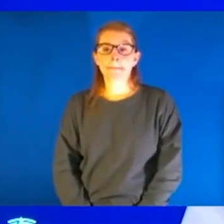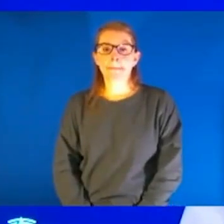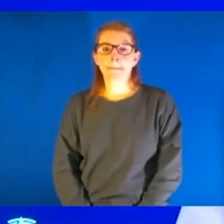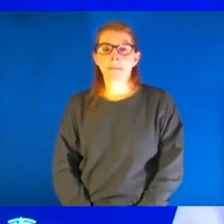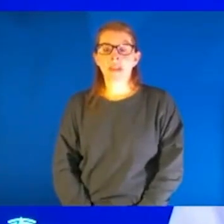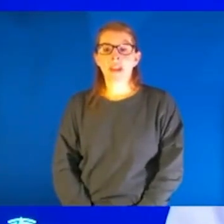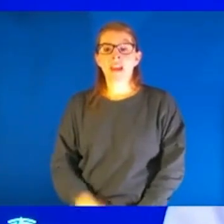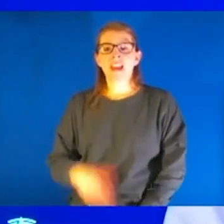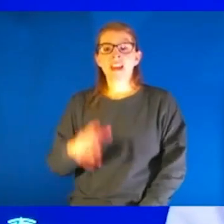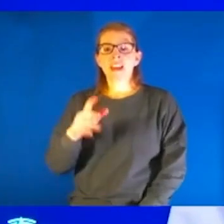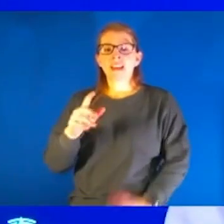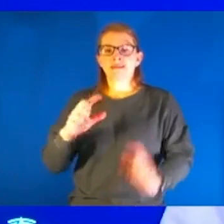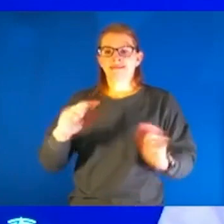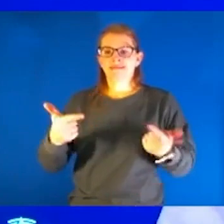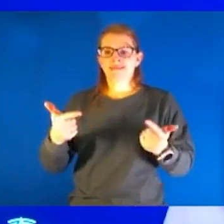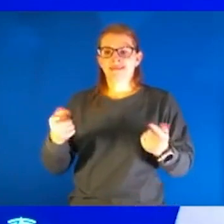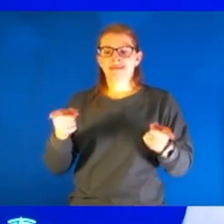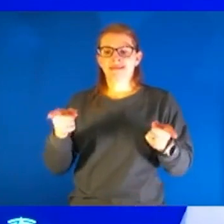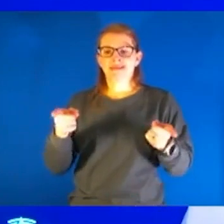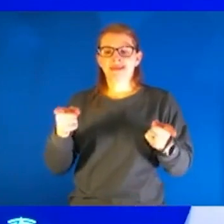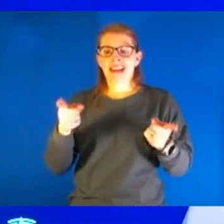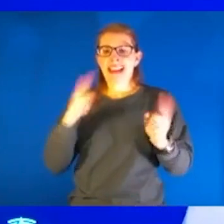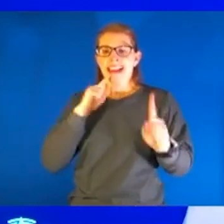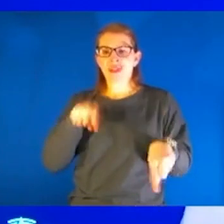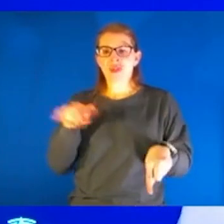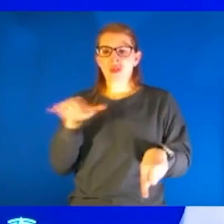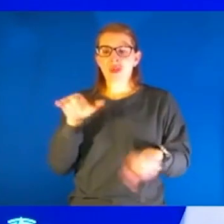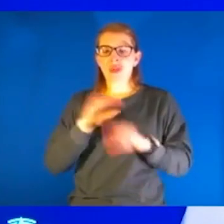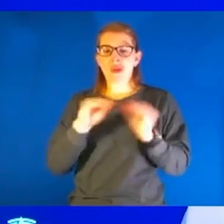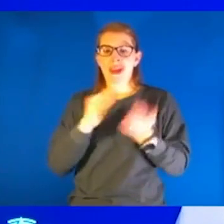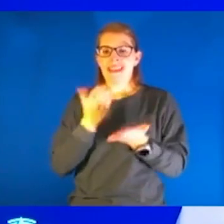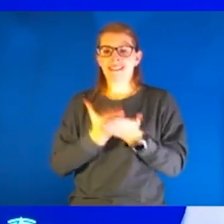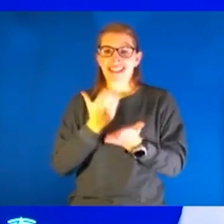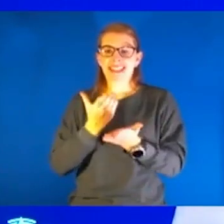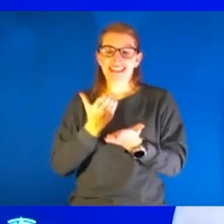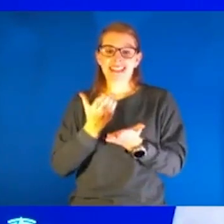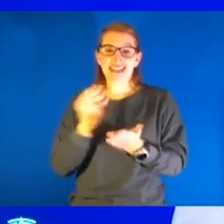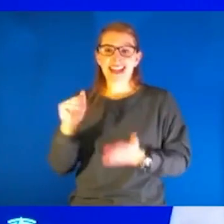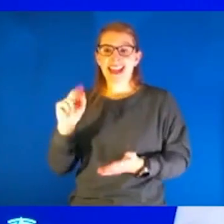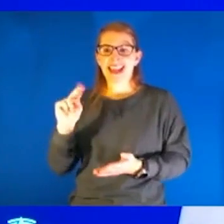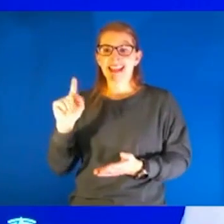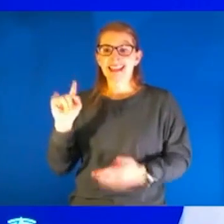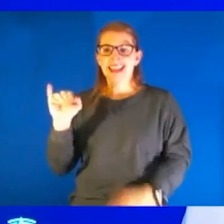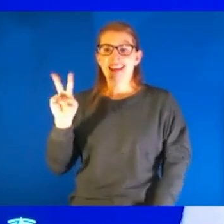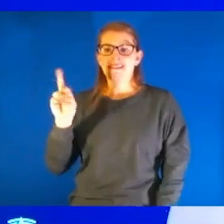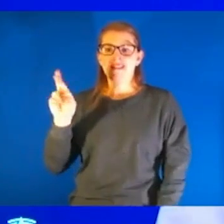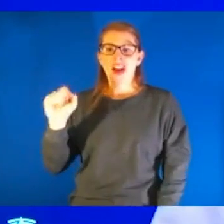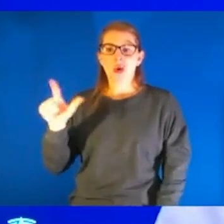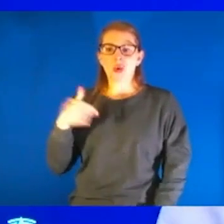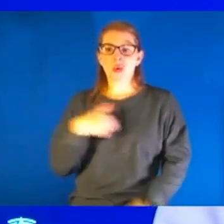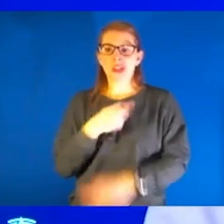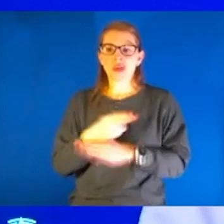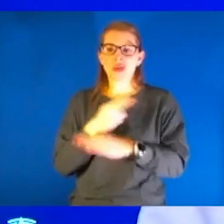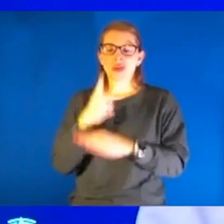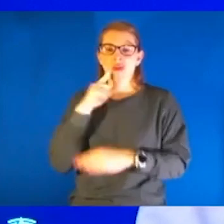to answer this as well. But there's no evidence at all that the antivirals we use for HIV have any activity to